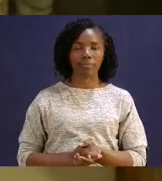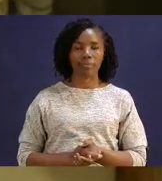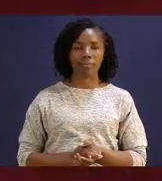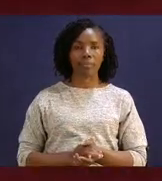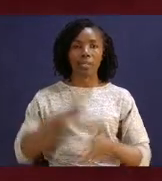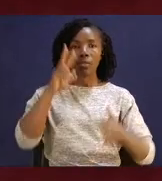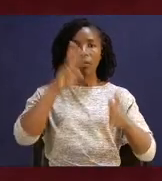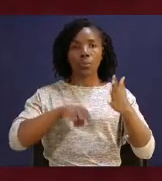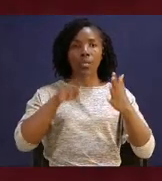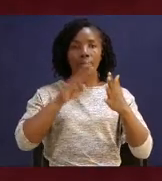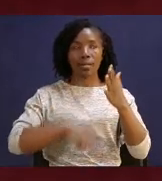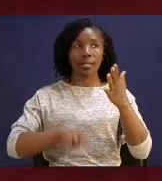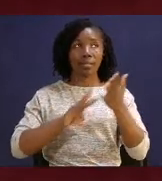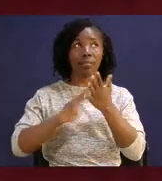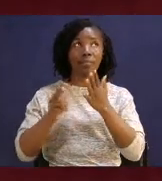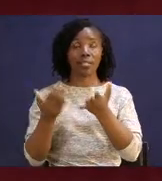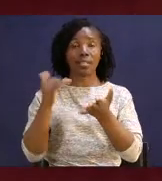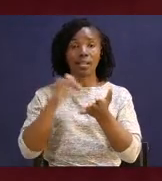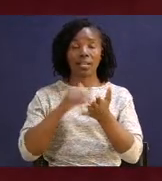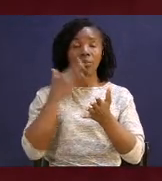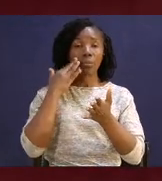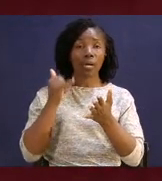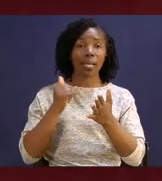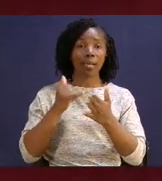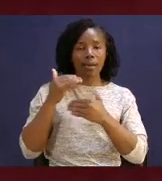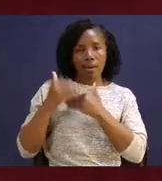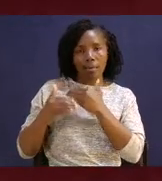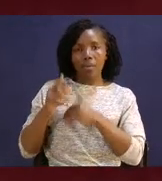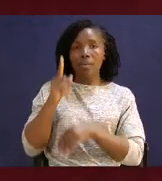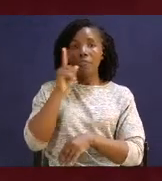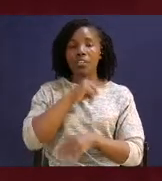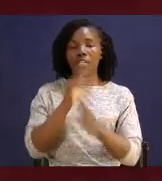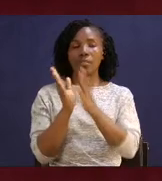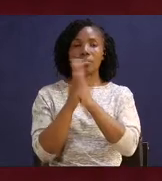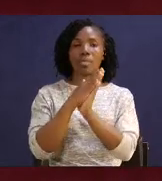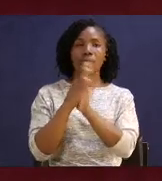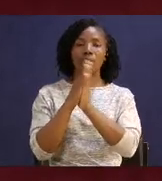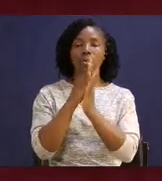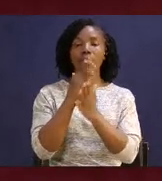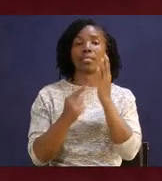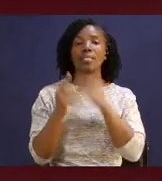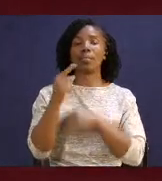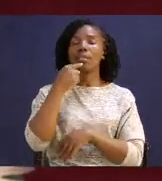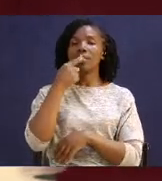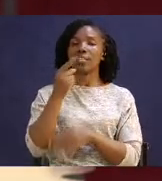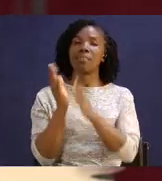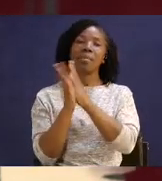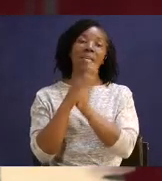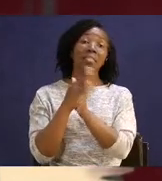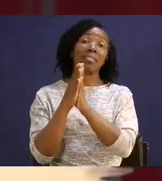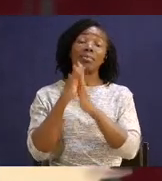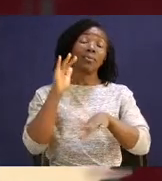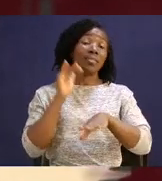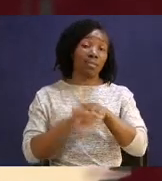So let me read this verse one more time, because I'm about to finish this story here. Somebody is saying, Maze, this story is good.